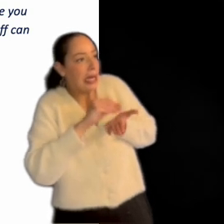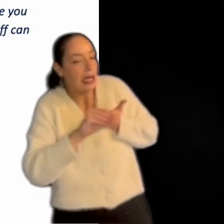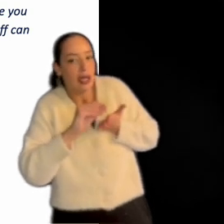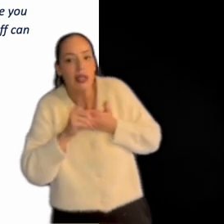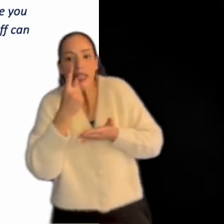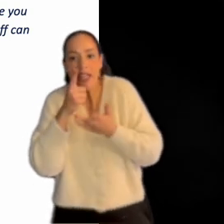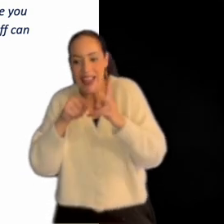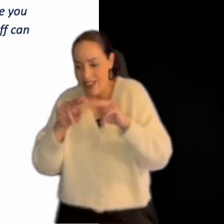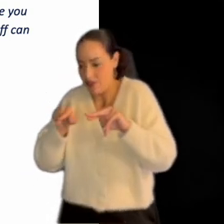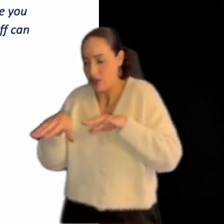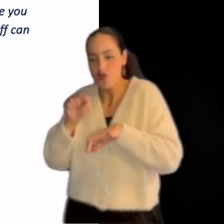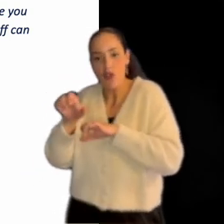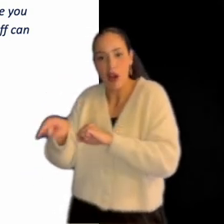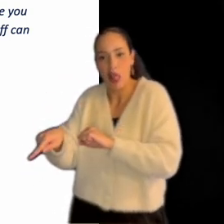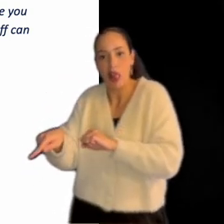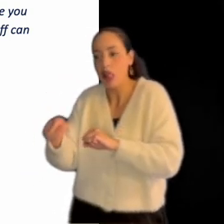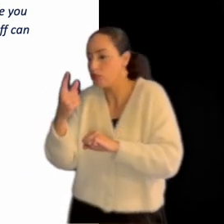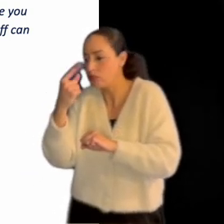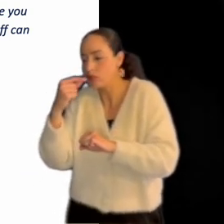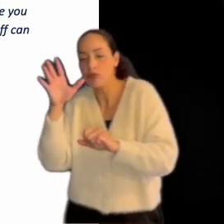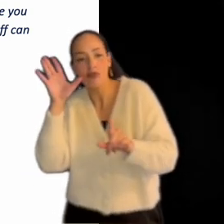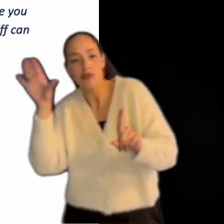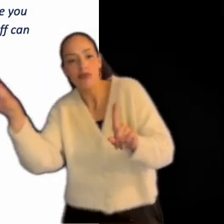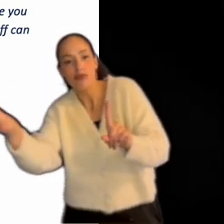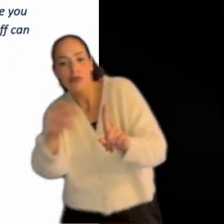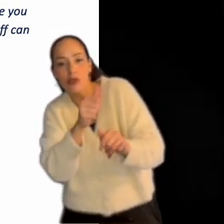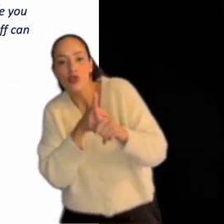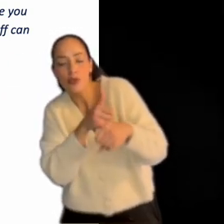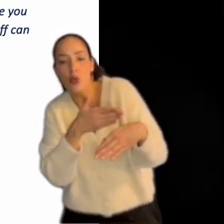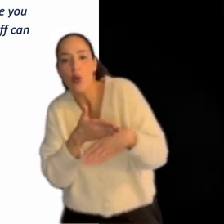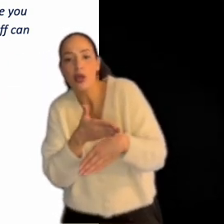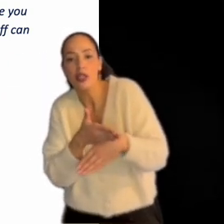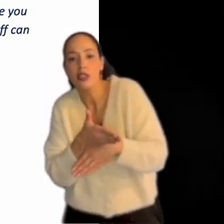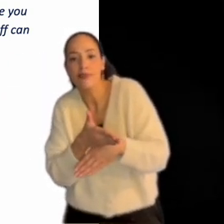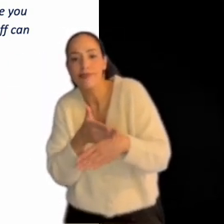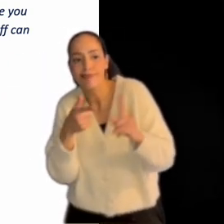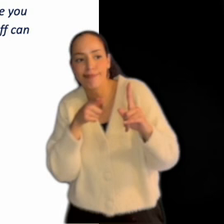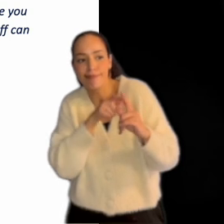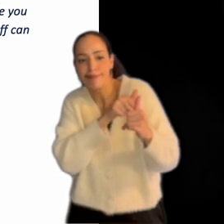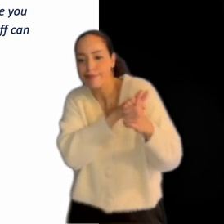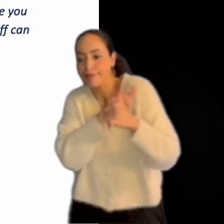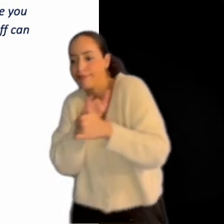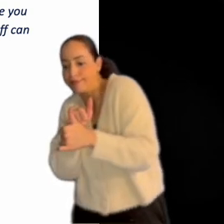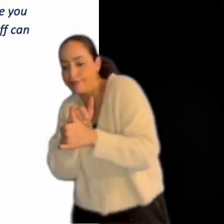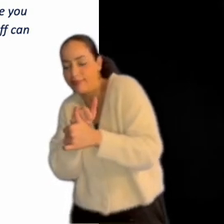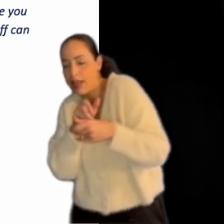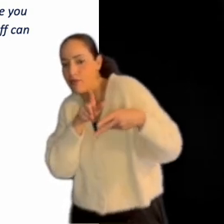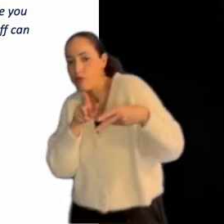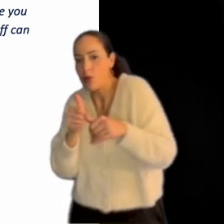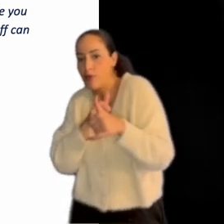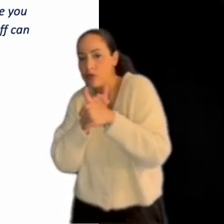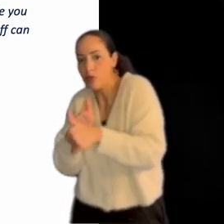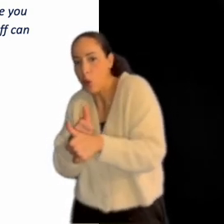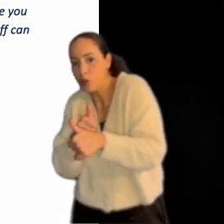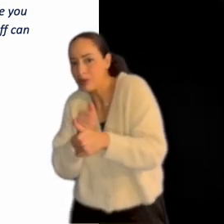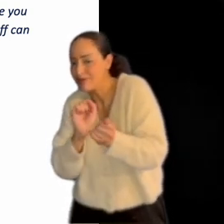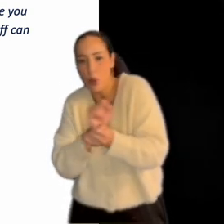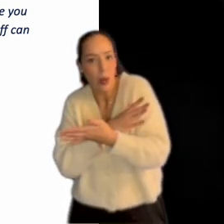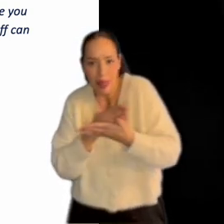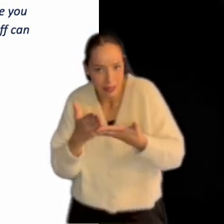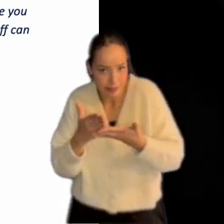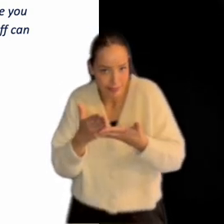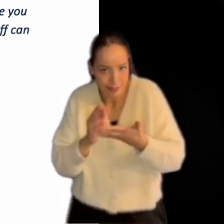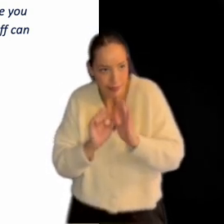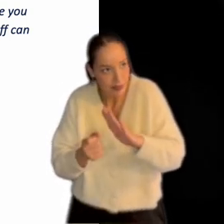be notified, but the extent to which they may offer support and in what form is obscured by the organisation's priority to address the